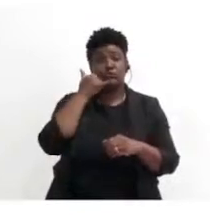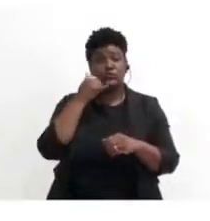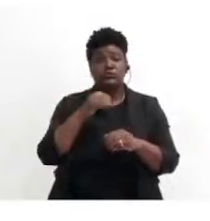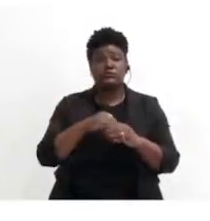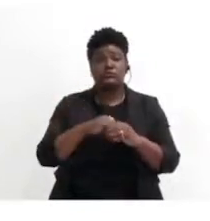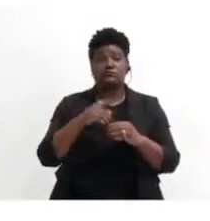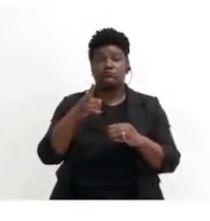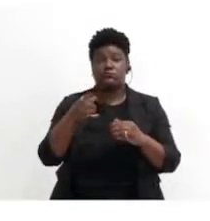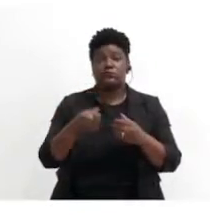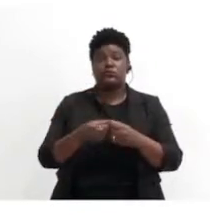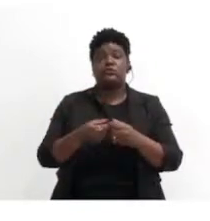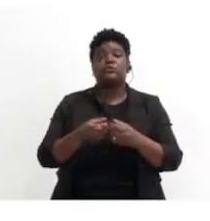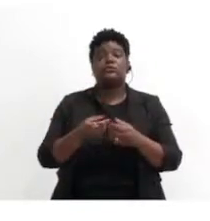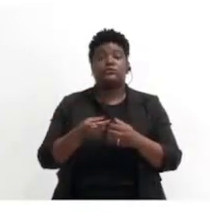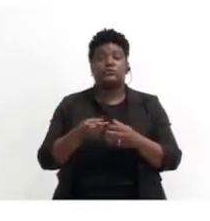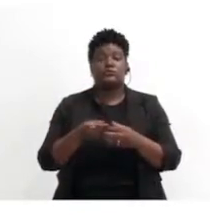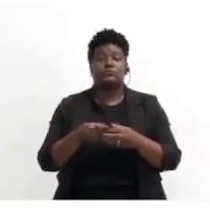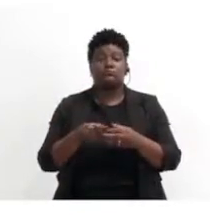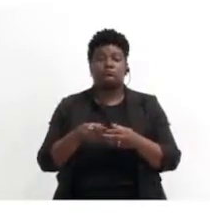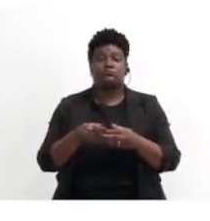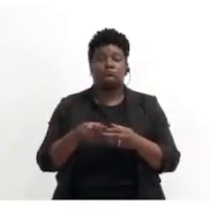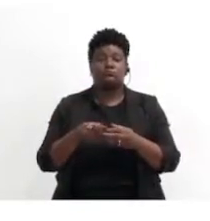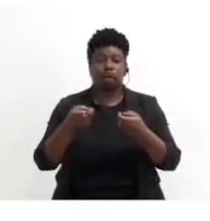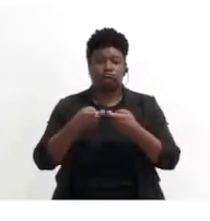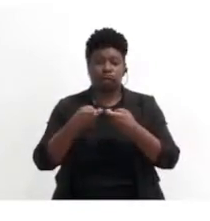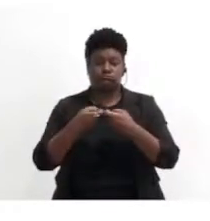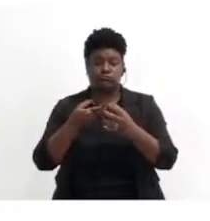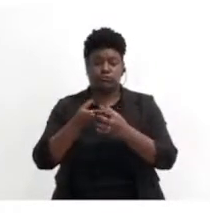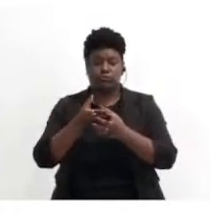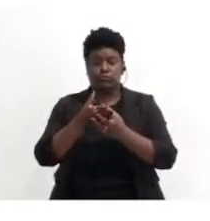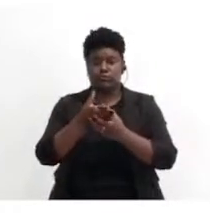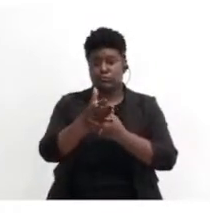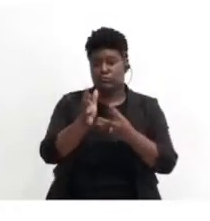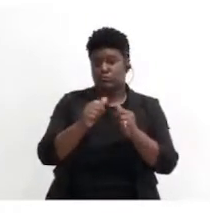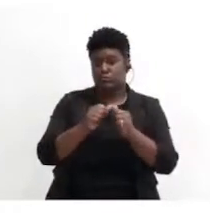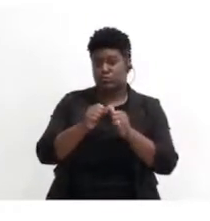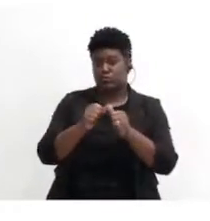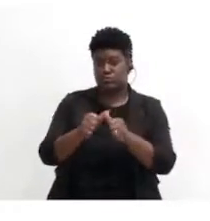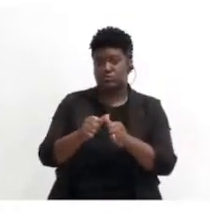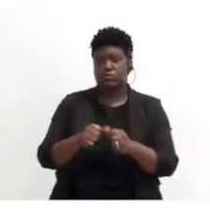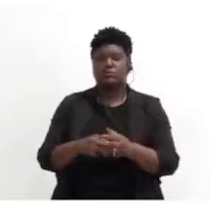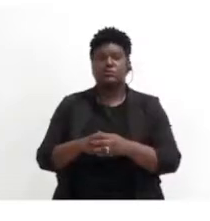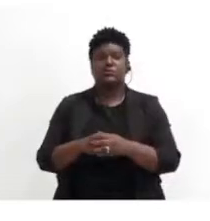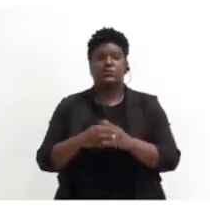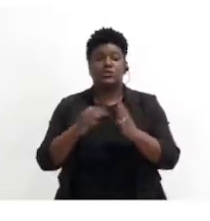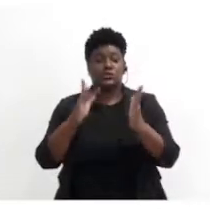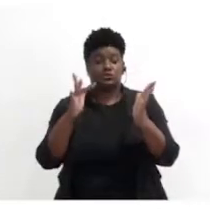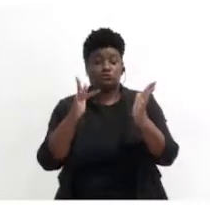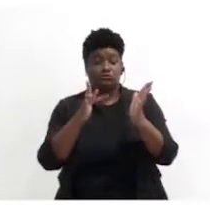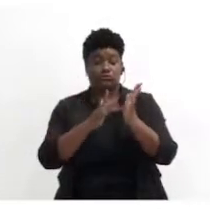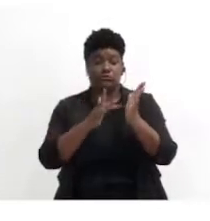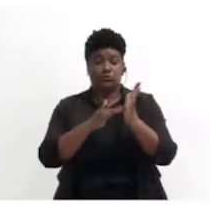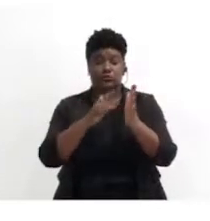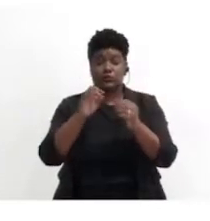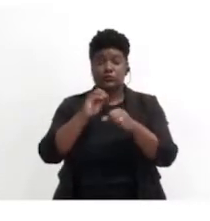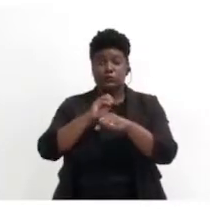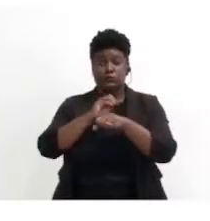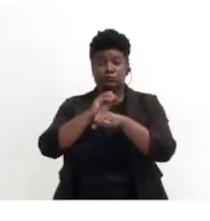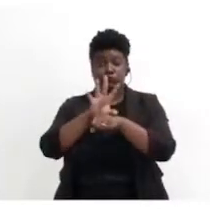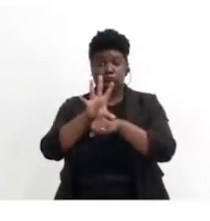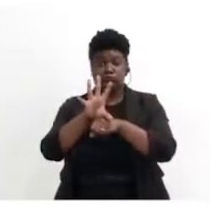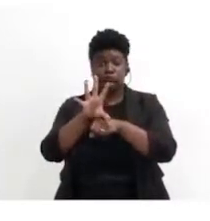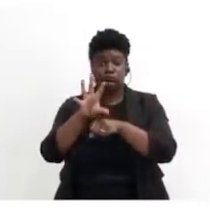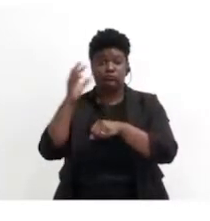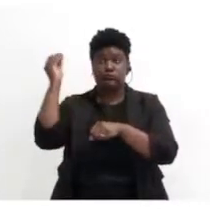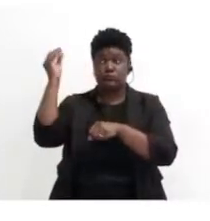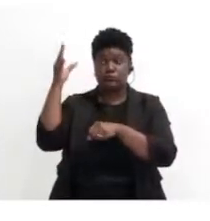specialized semiconductor chips that accept the photons and the light and convert those electrical signals and process them to create an